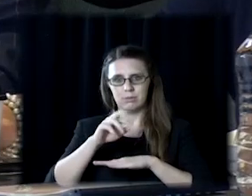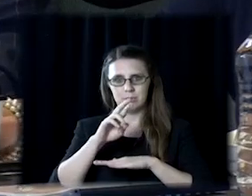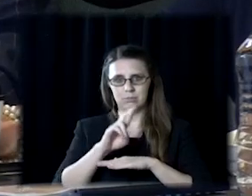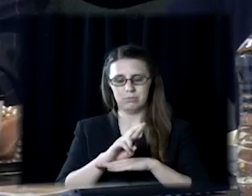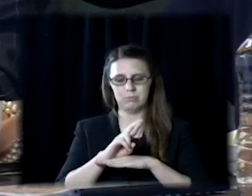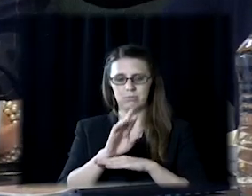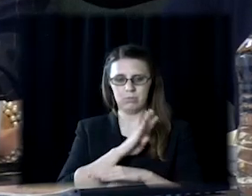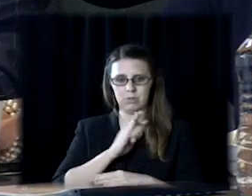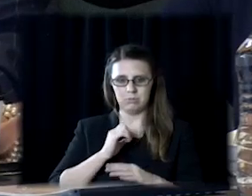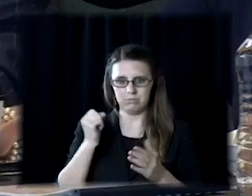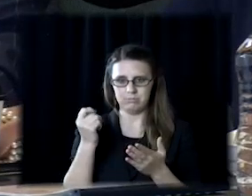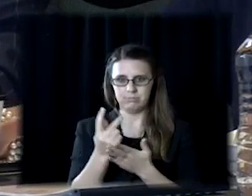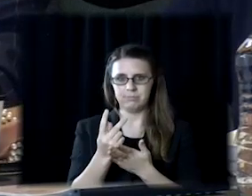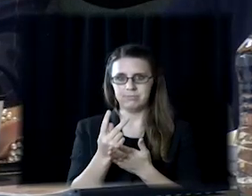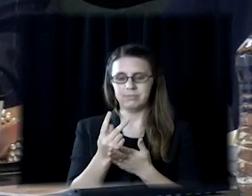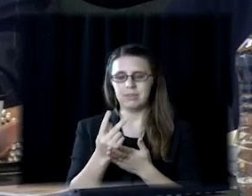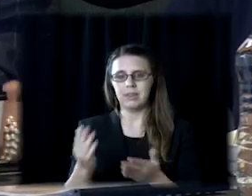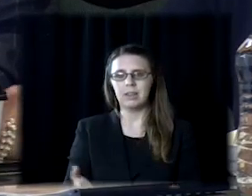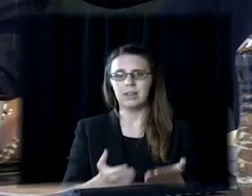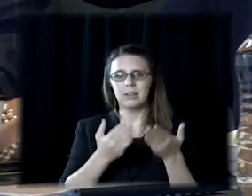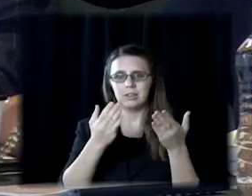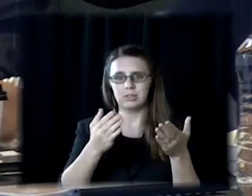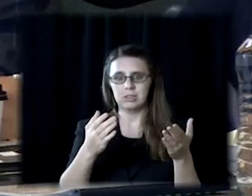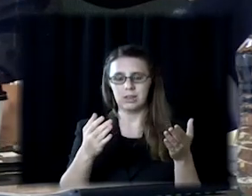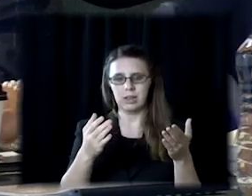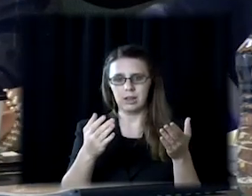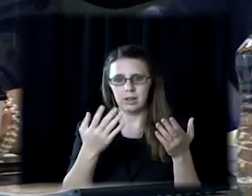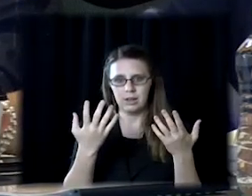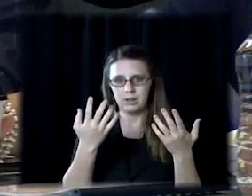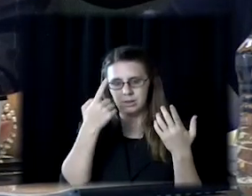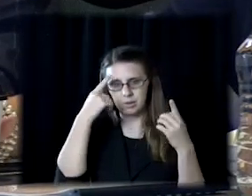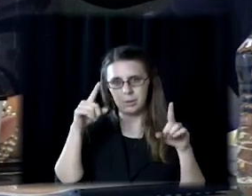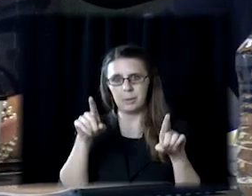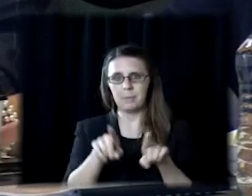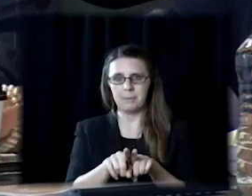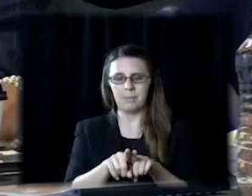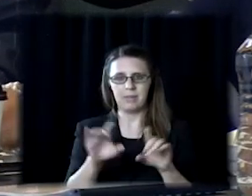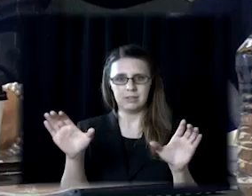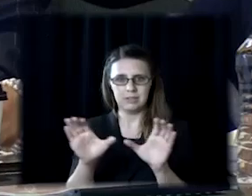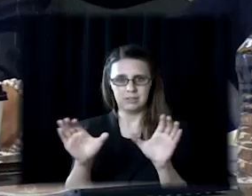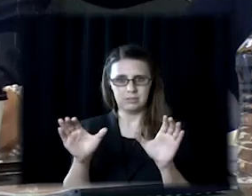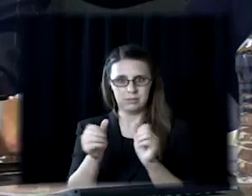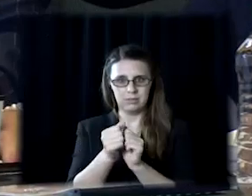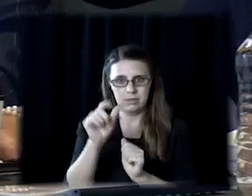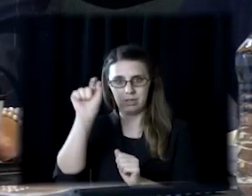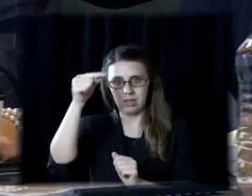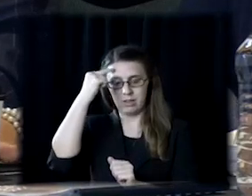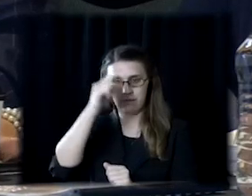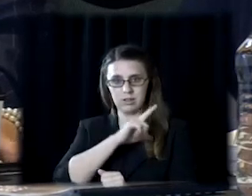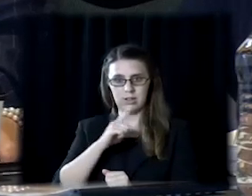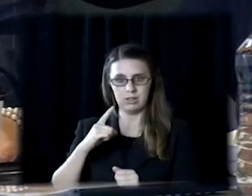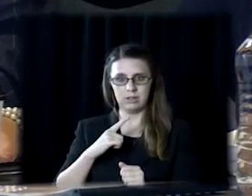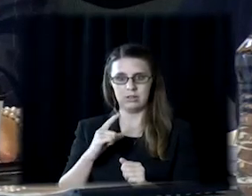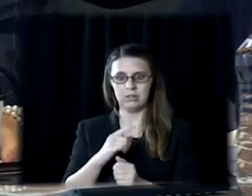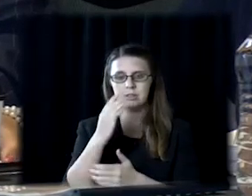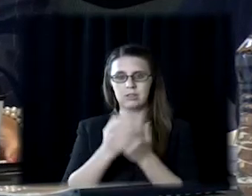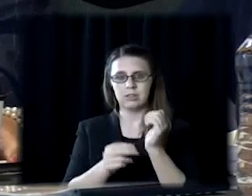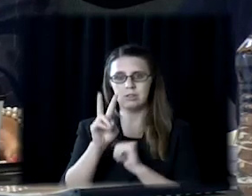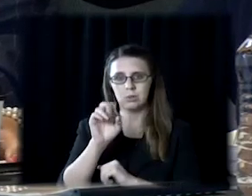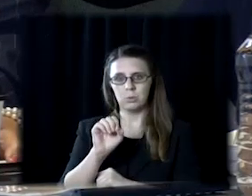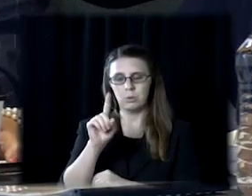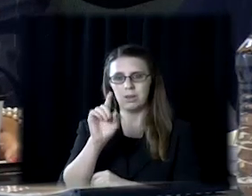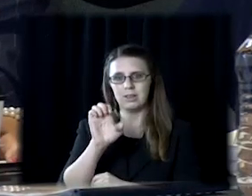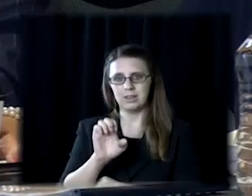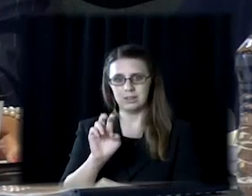by the Board and issued a compliance certification to the Governor and the Legislature in connection therewith, pursuant to 201(e)(2) of